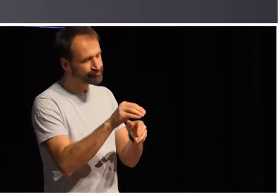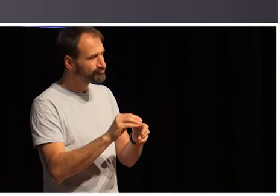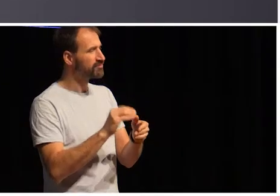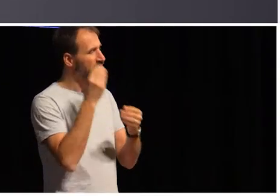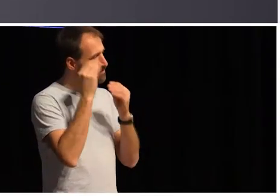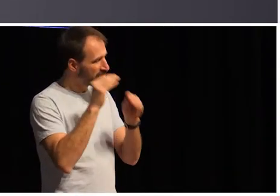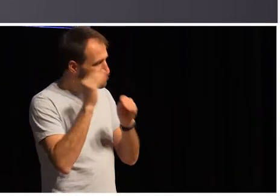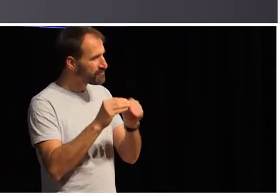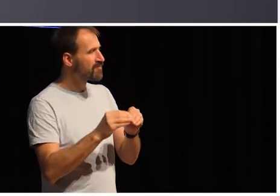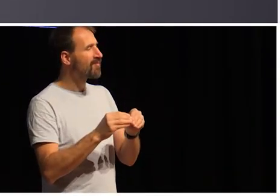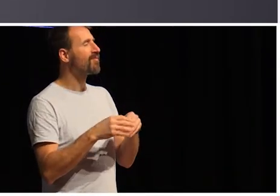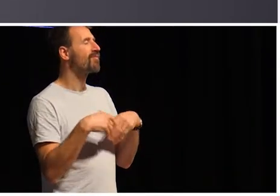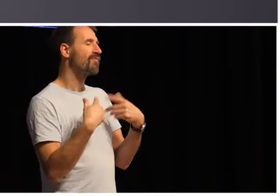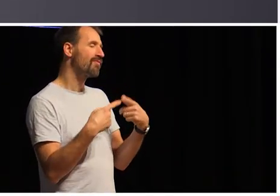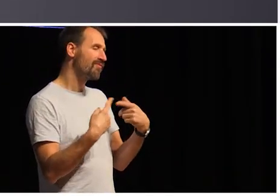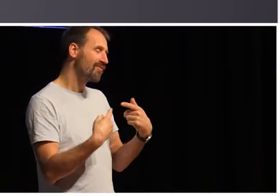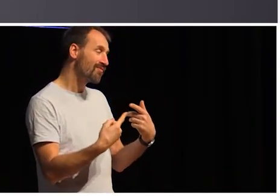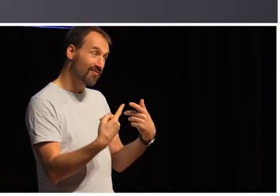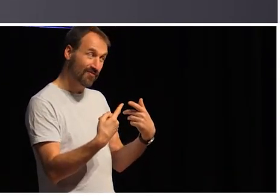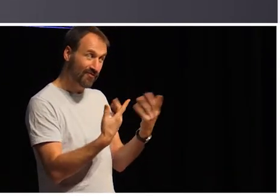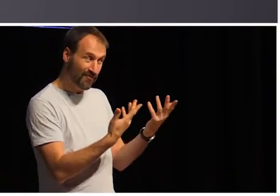so one second